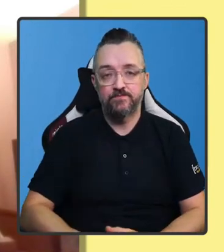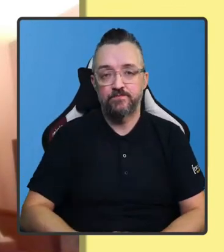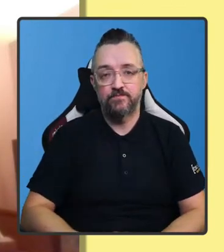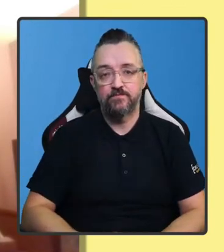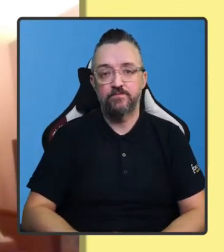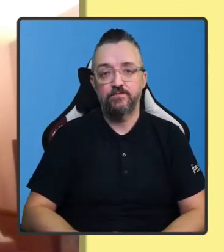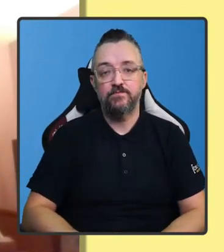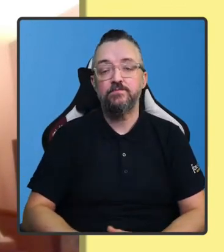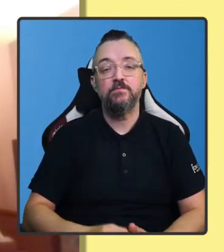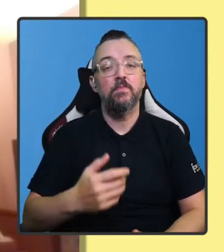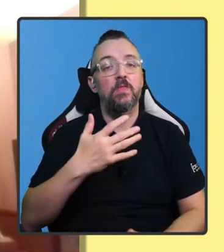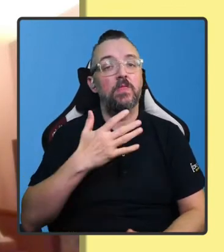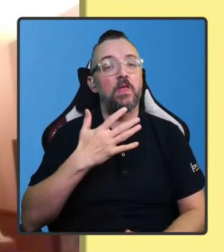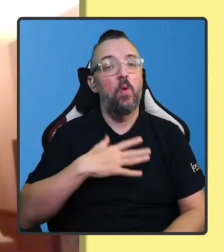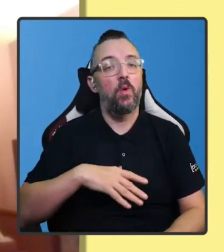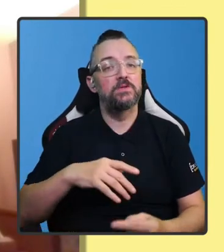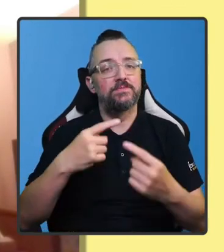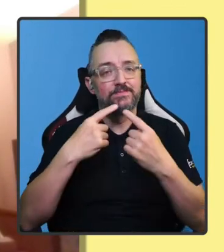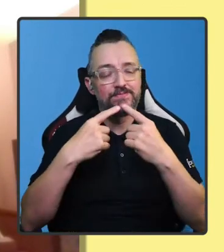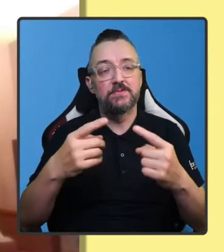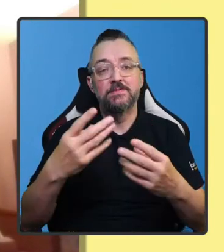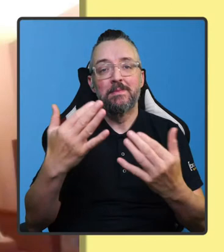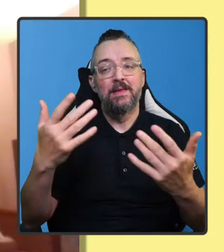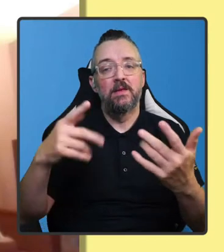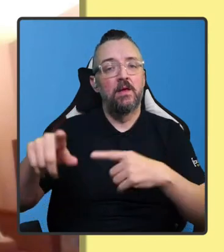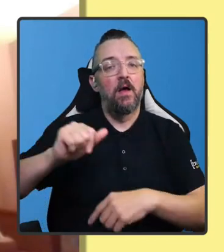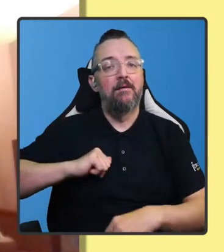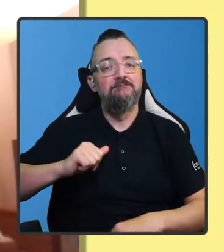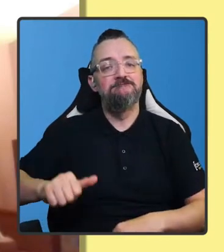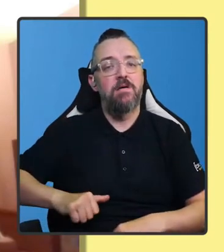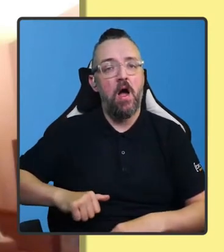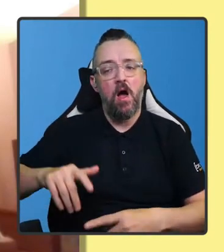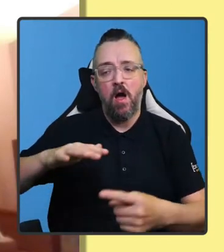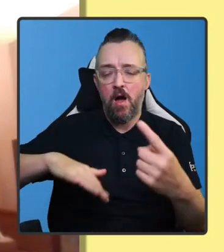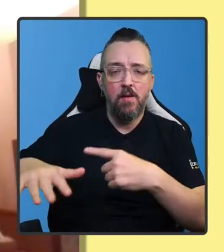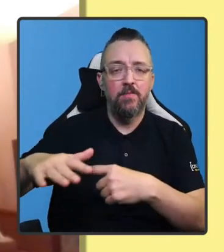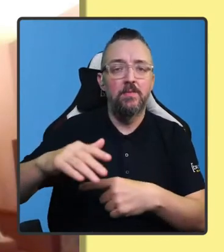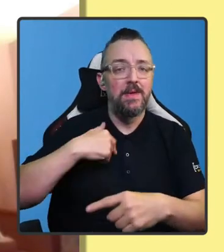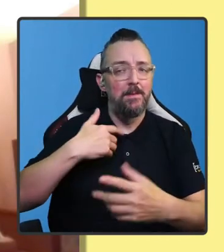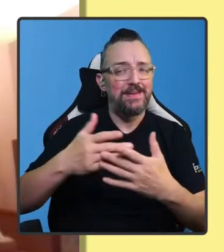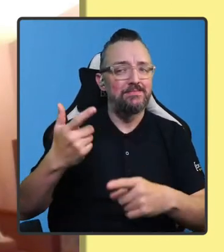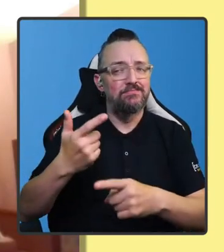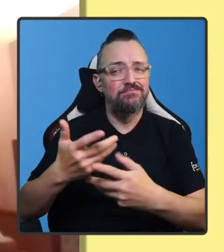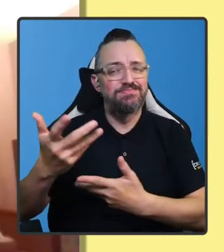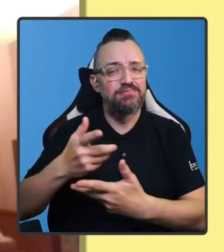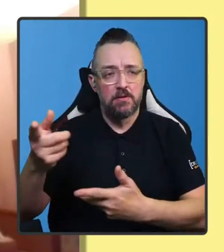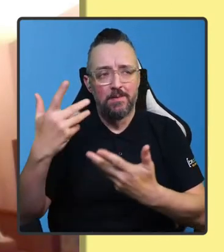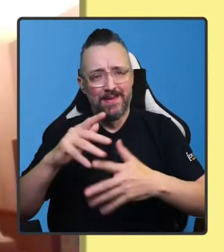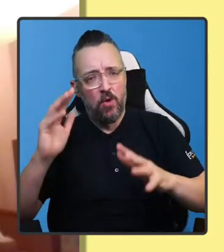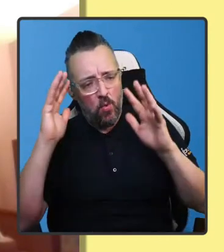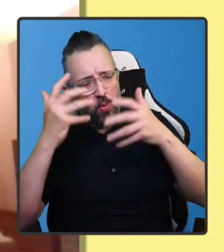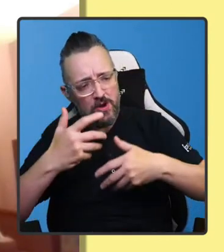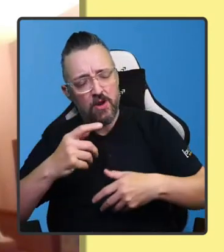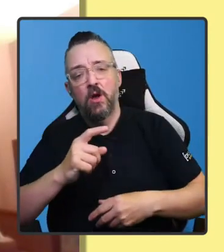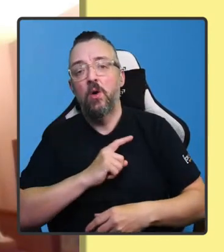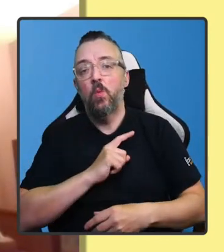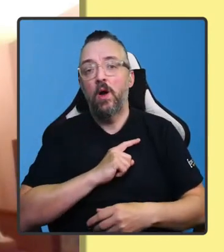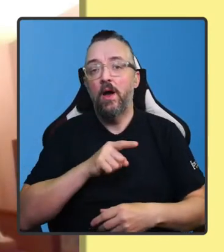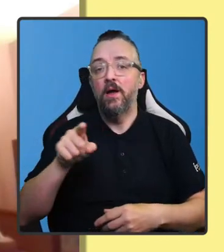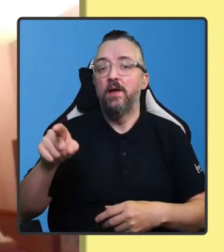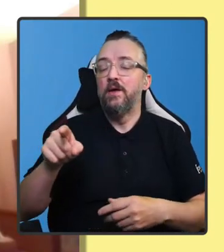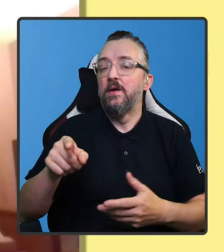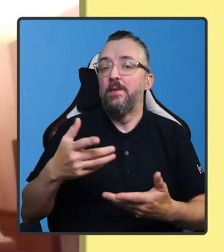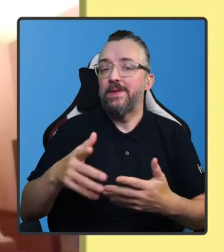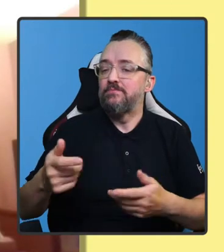the concerns of many in the agriculture industry that I've spoken to, who have brought up concerns